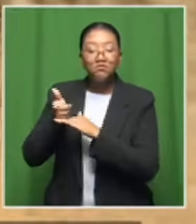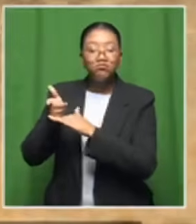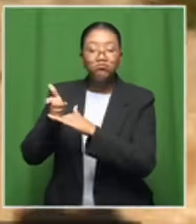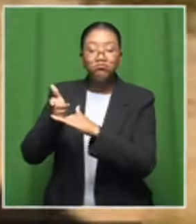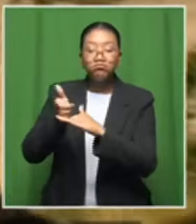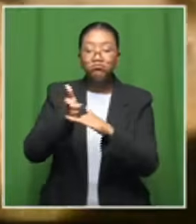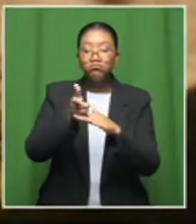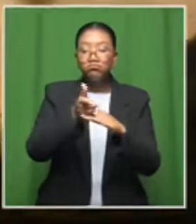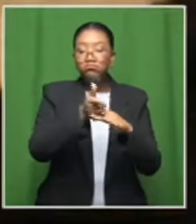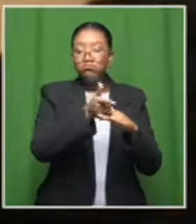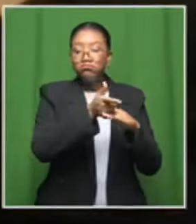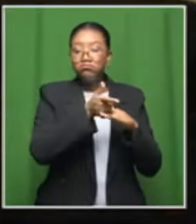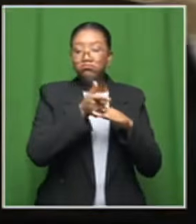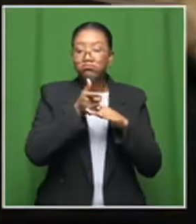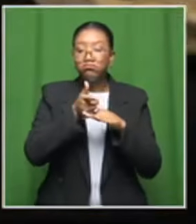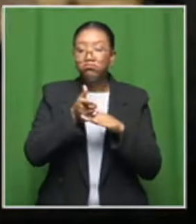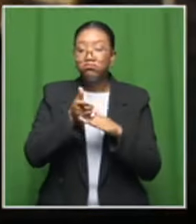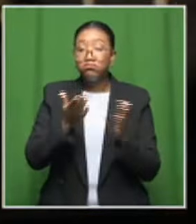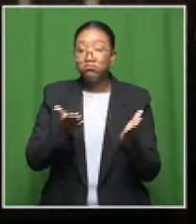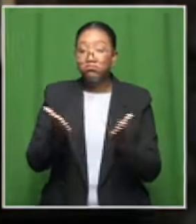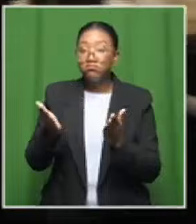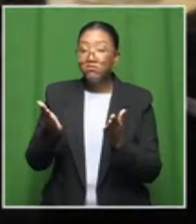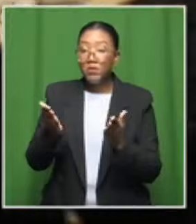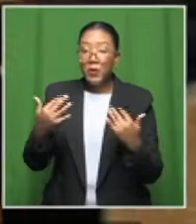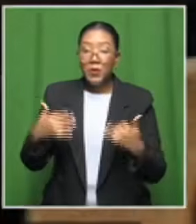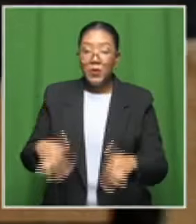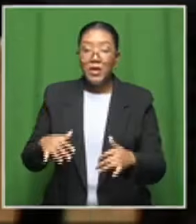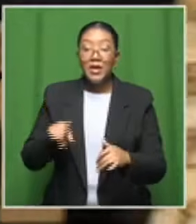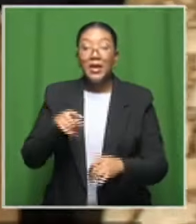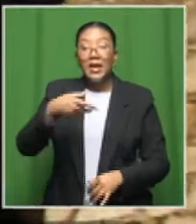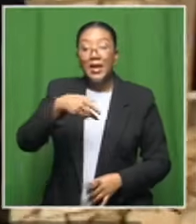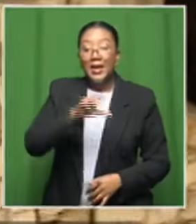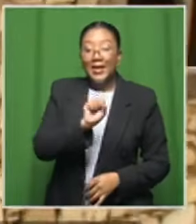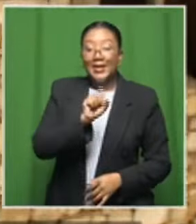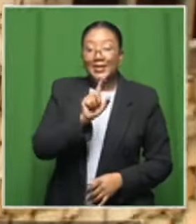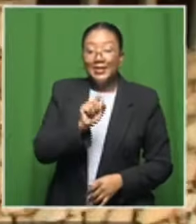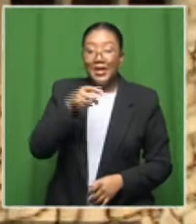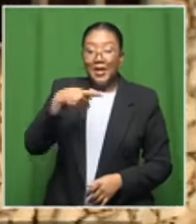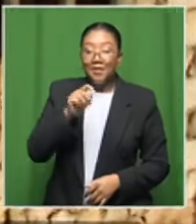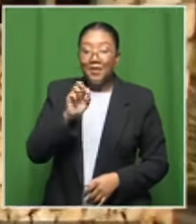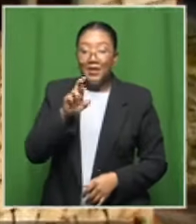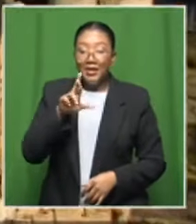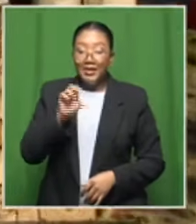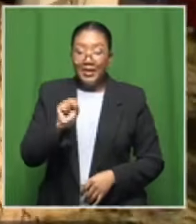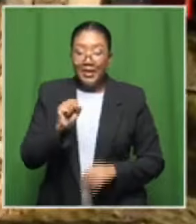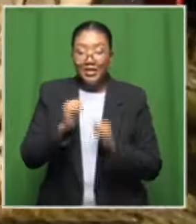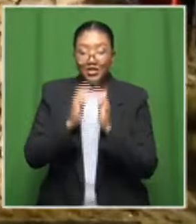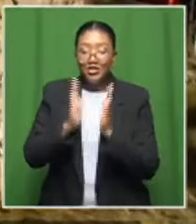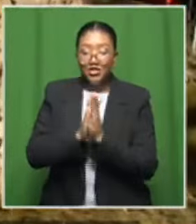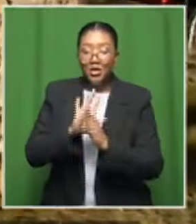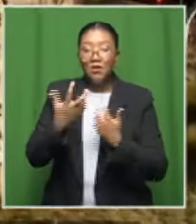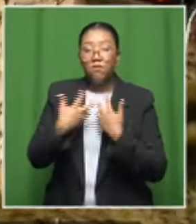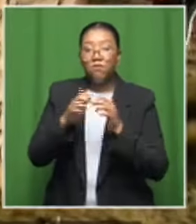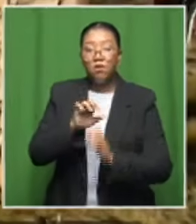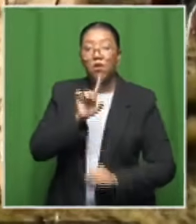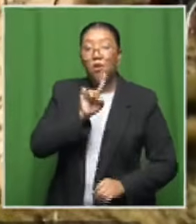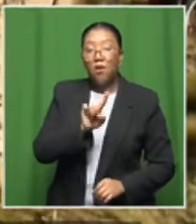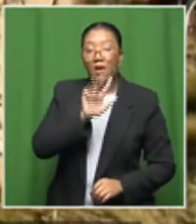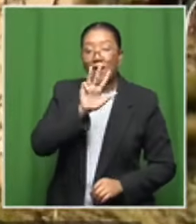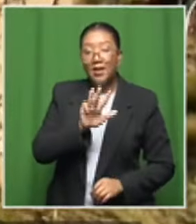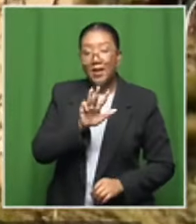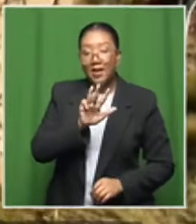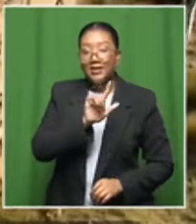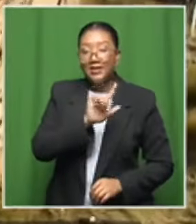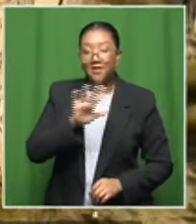at the moment. St. Peter's Anglican Church was watched over since South End since 1975. It's built